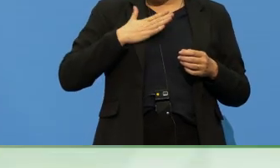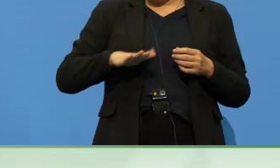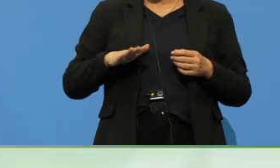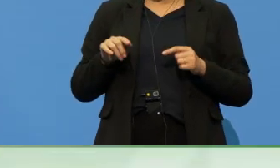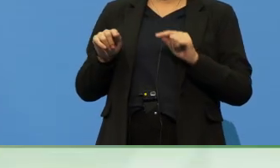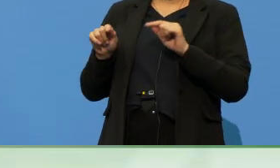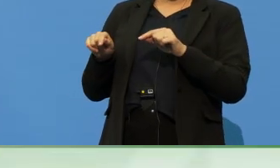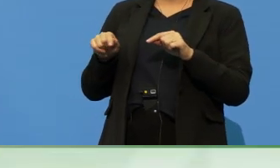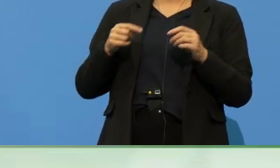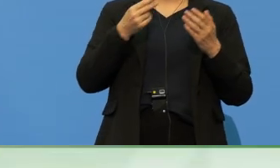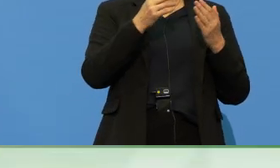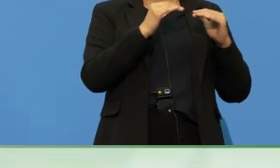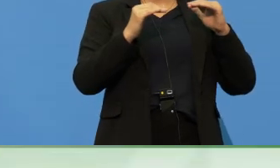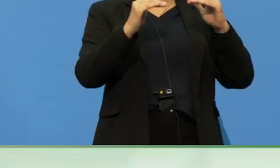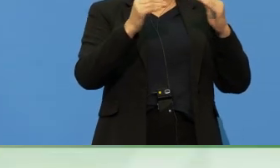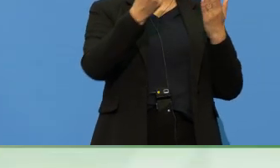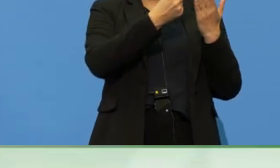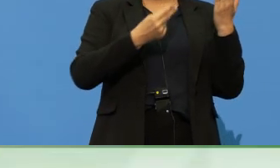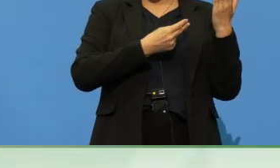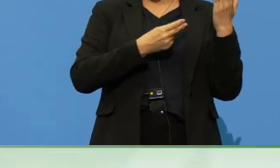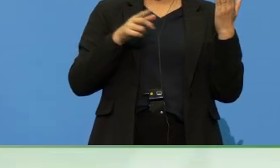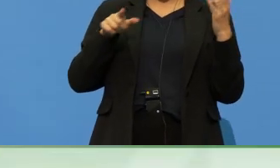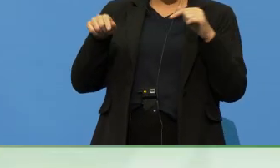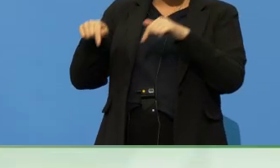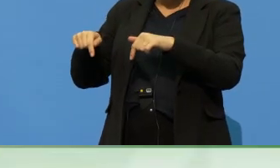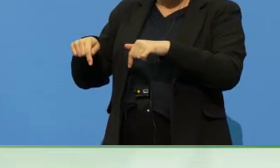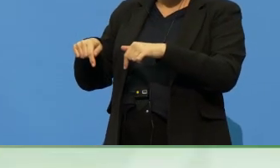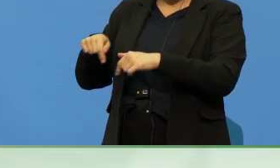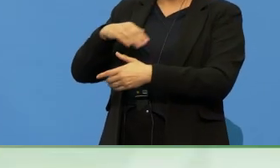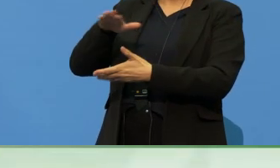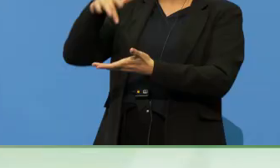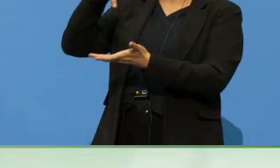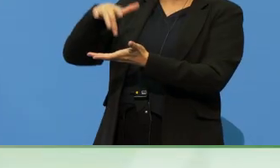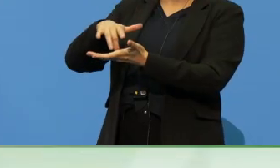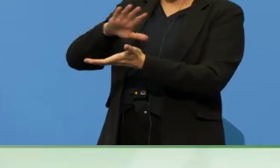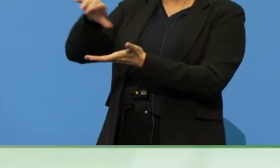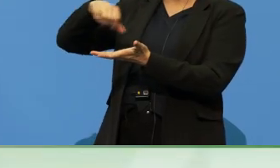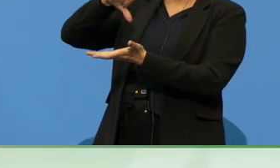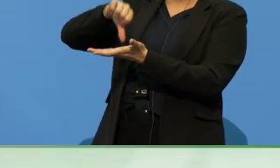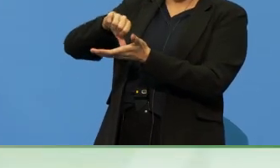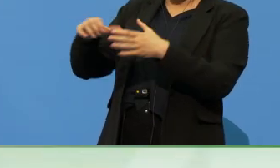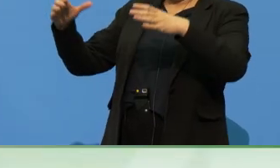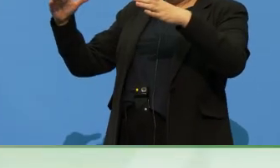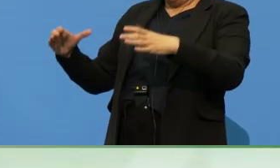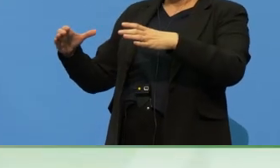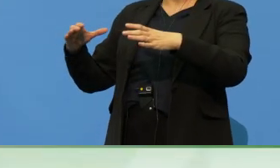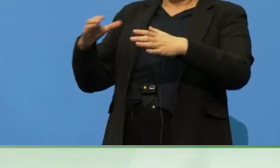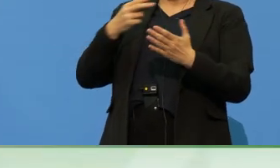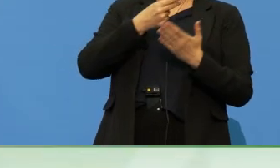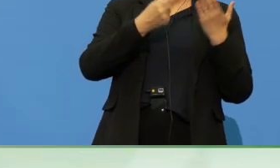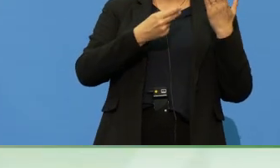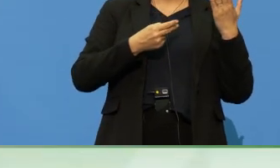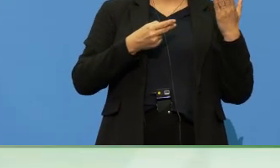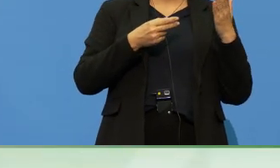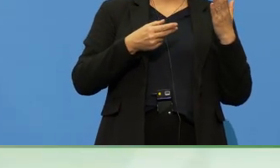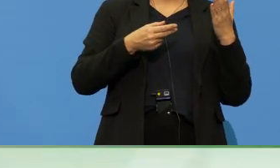design, like you are creating a universal design center, and you are creating a universal design